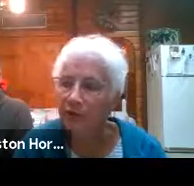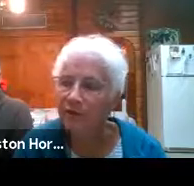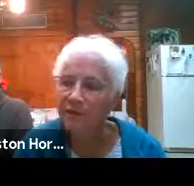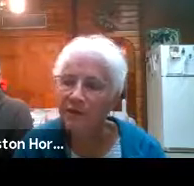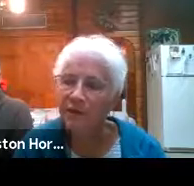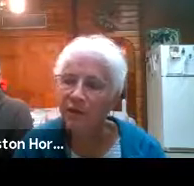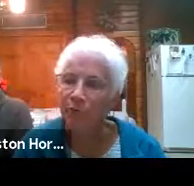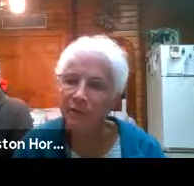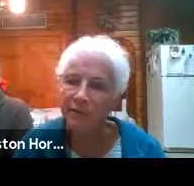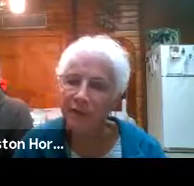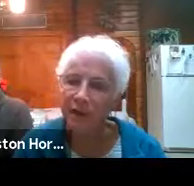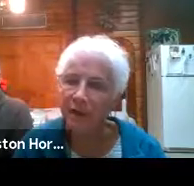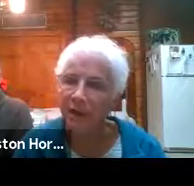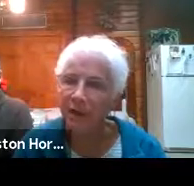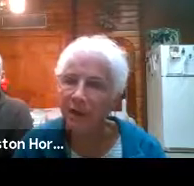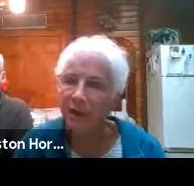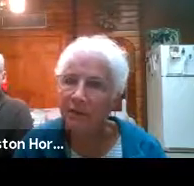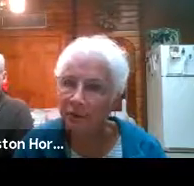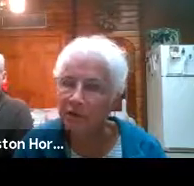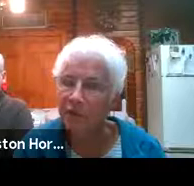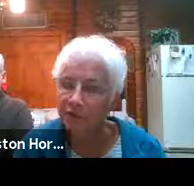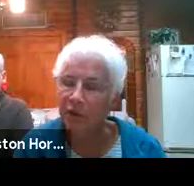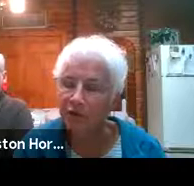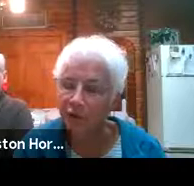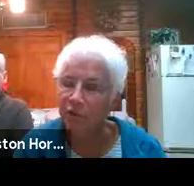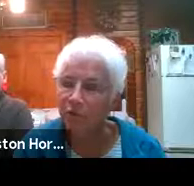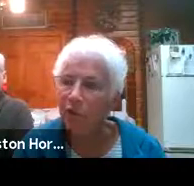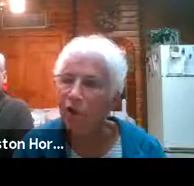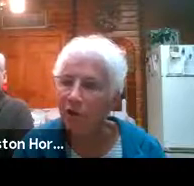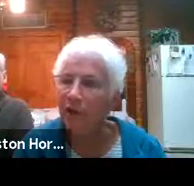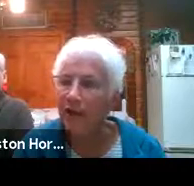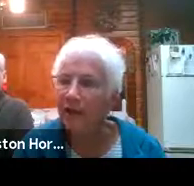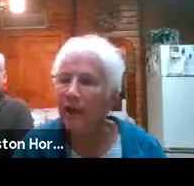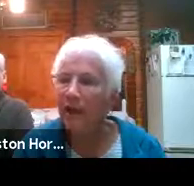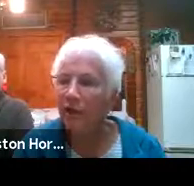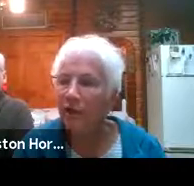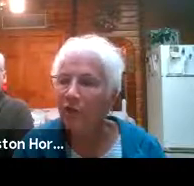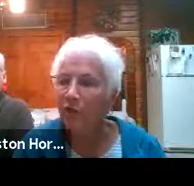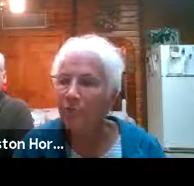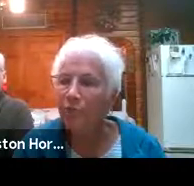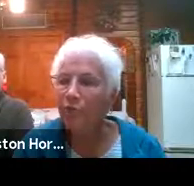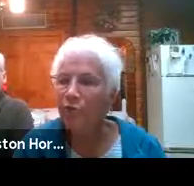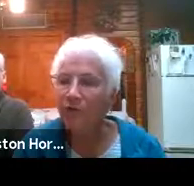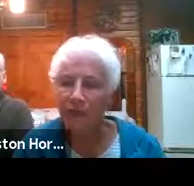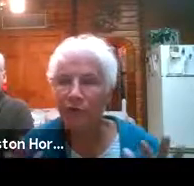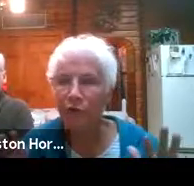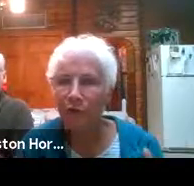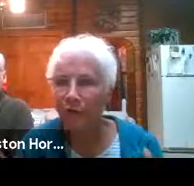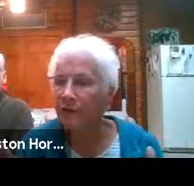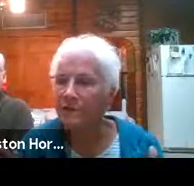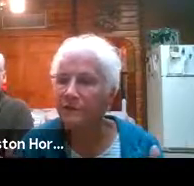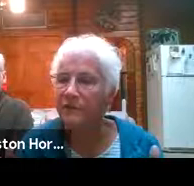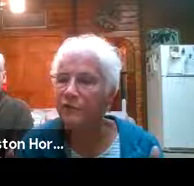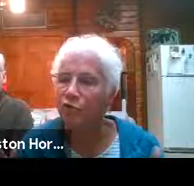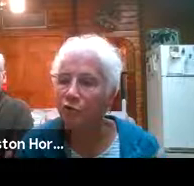Treatment Advocacy Center, believes that serious mental illness should be called that and not lumped under behavioral